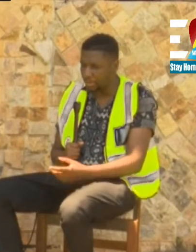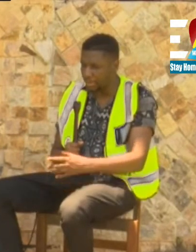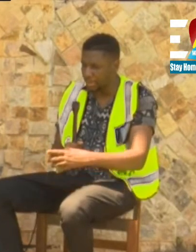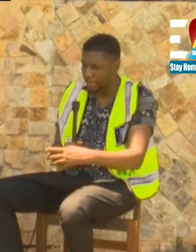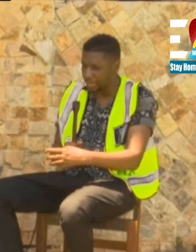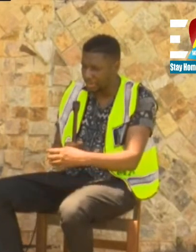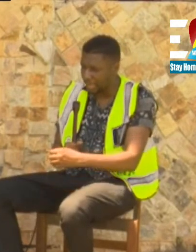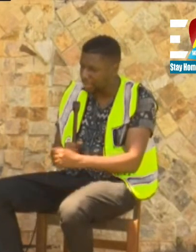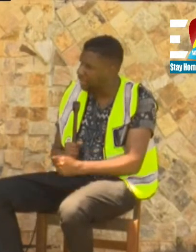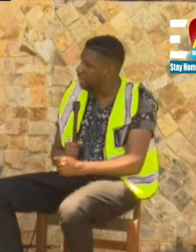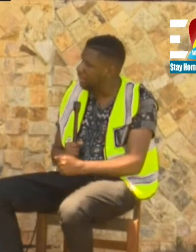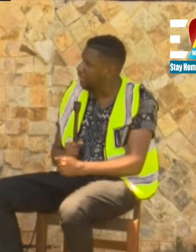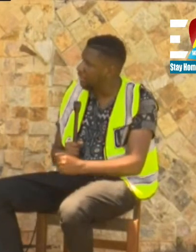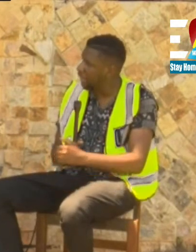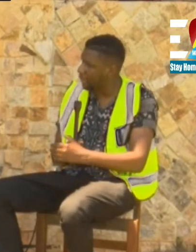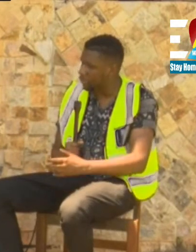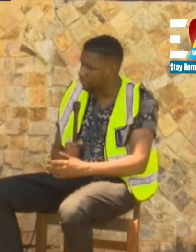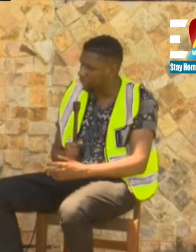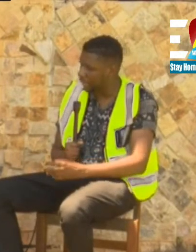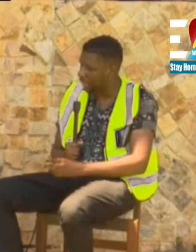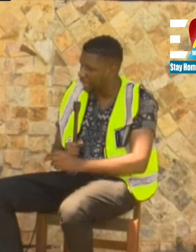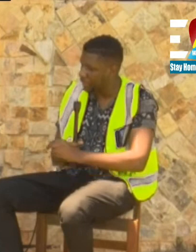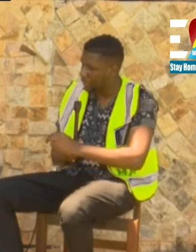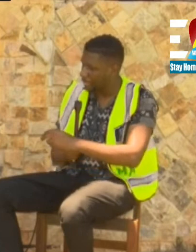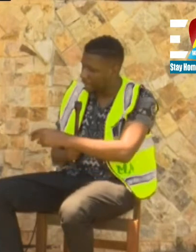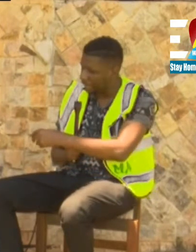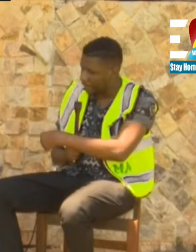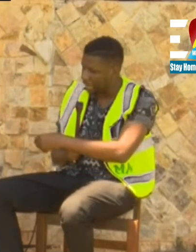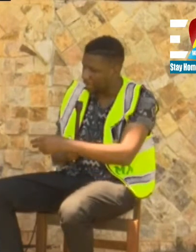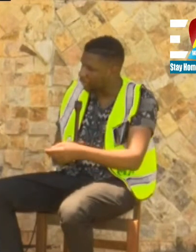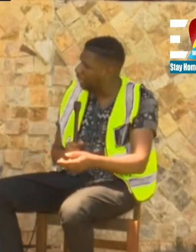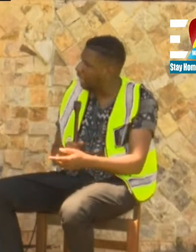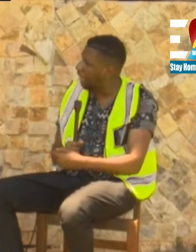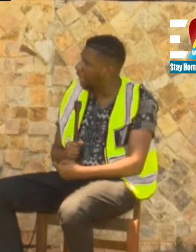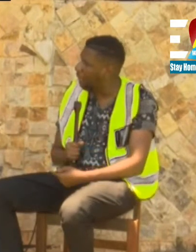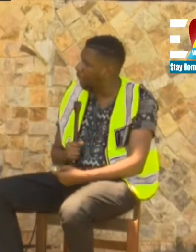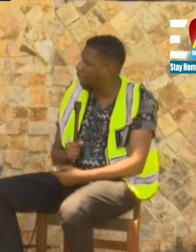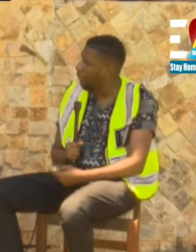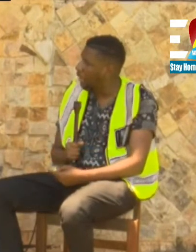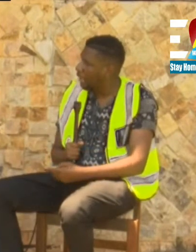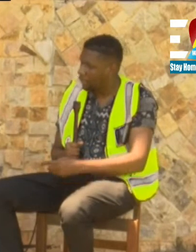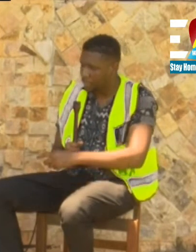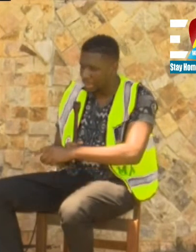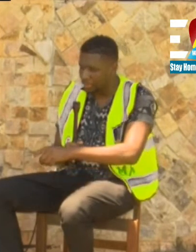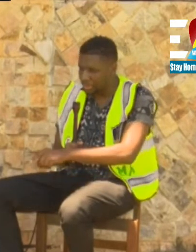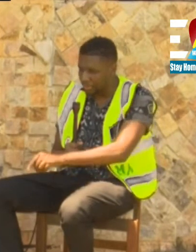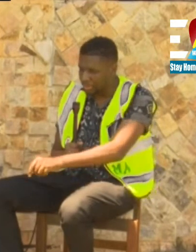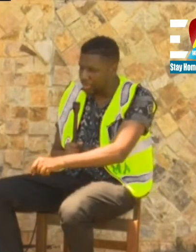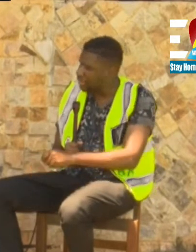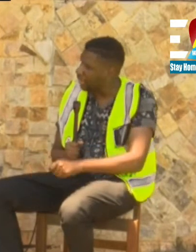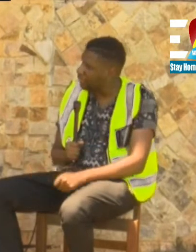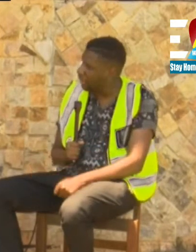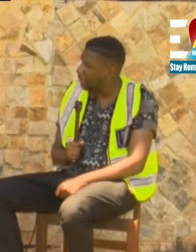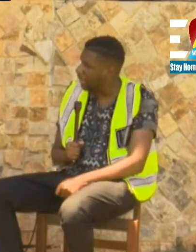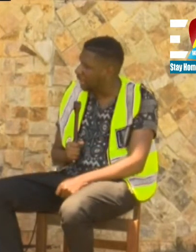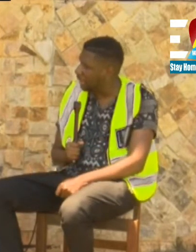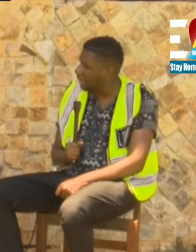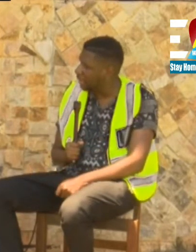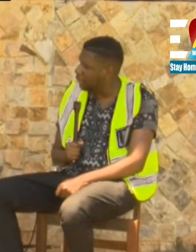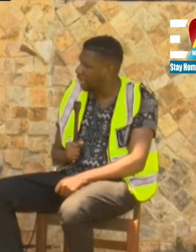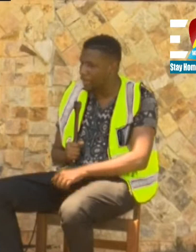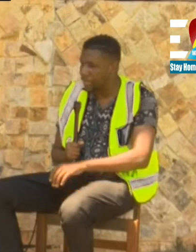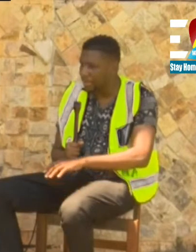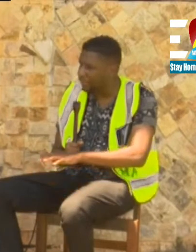now the artist is able to pay lamba labantu odlala nabo kunalo sound engineer ufuna